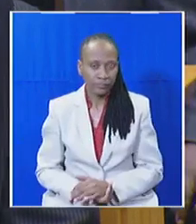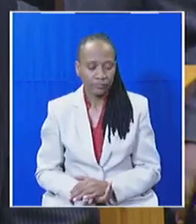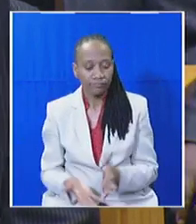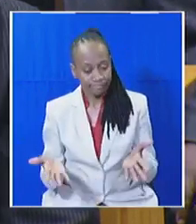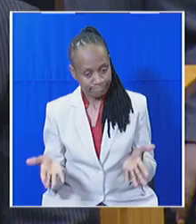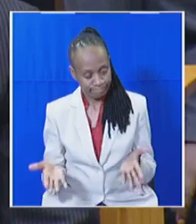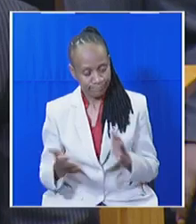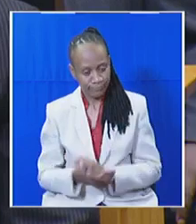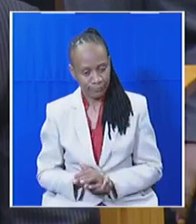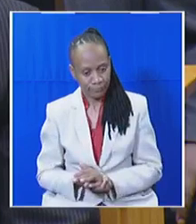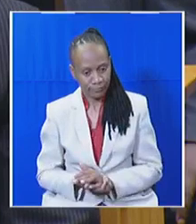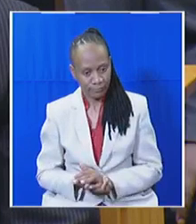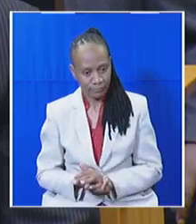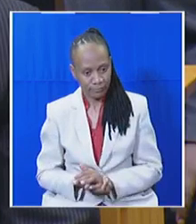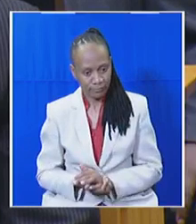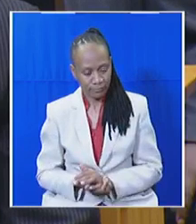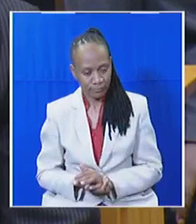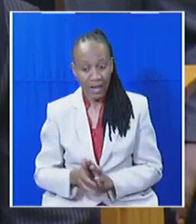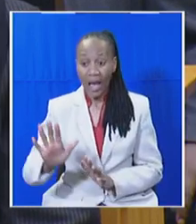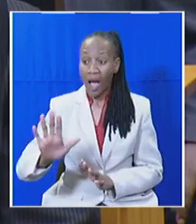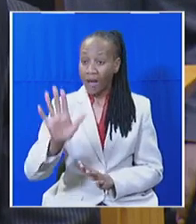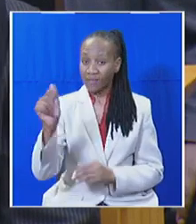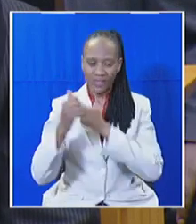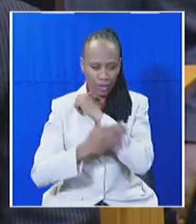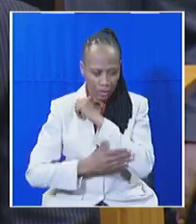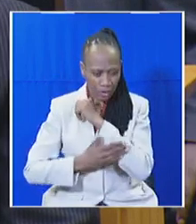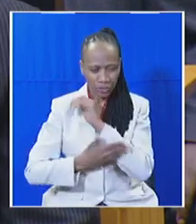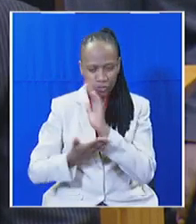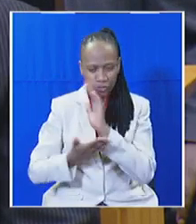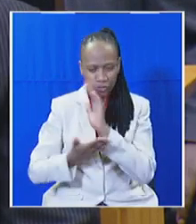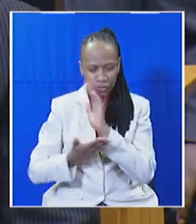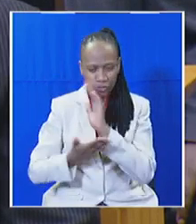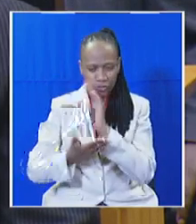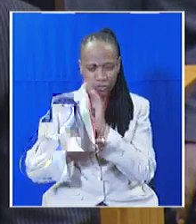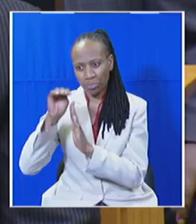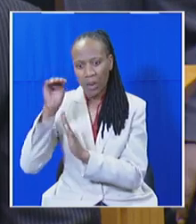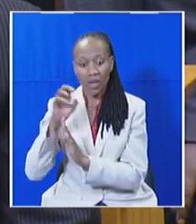instance, other African states are growing at a level much higher than.